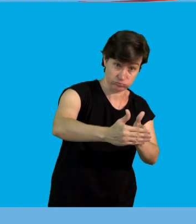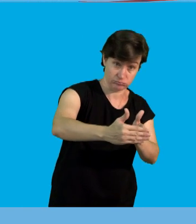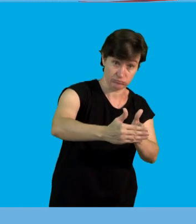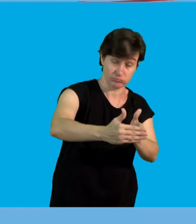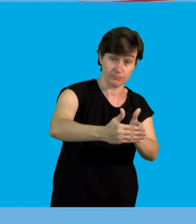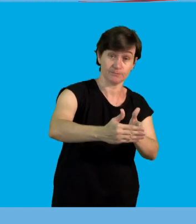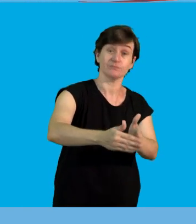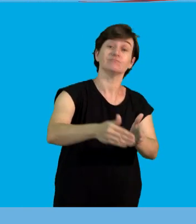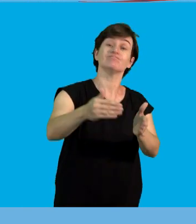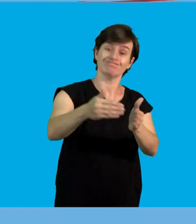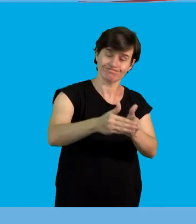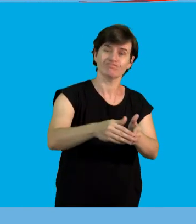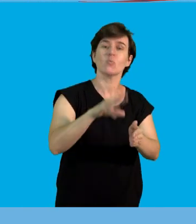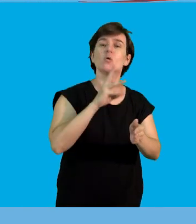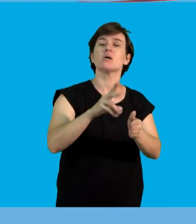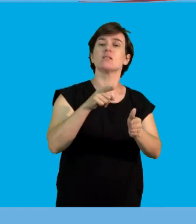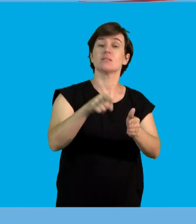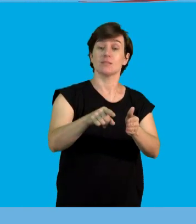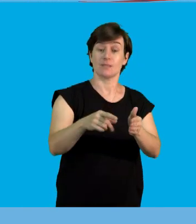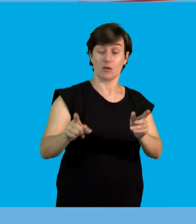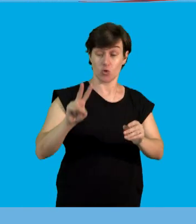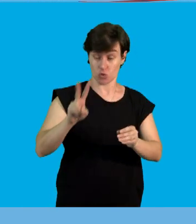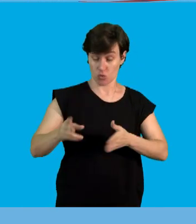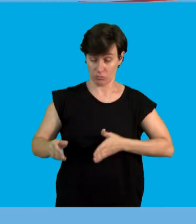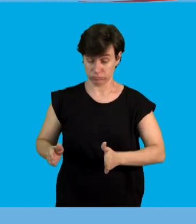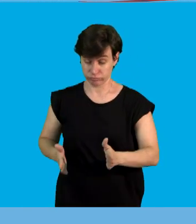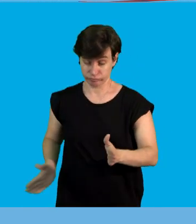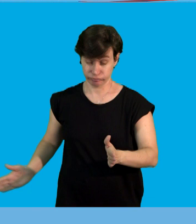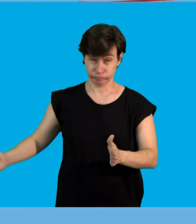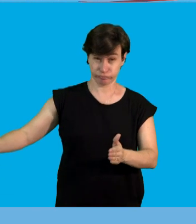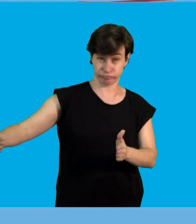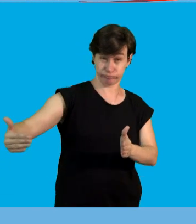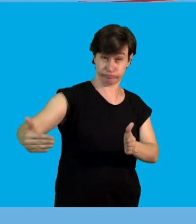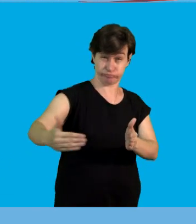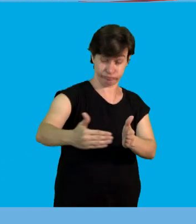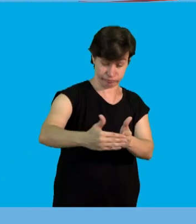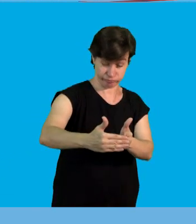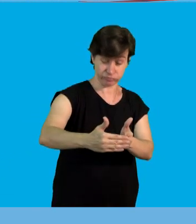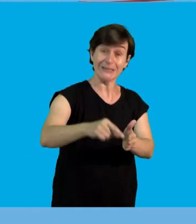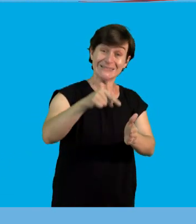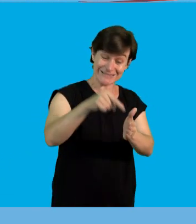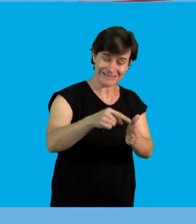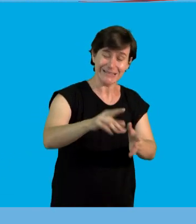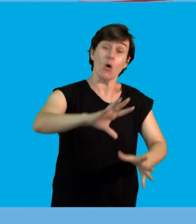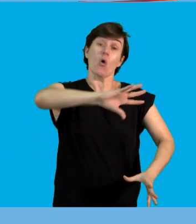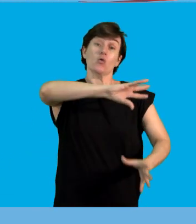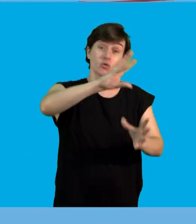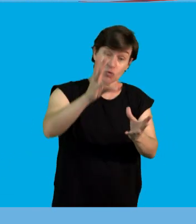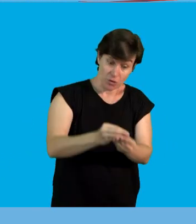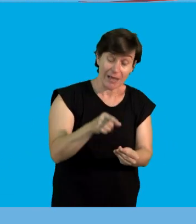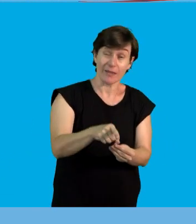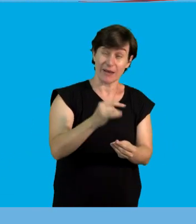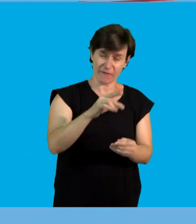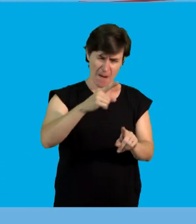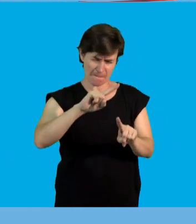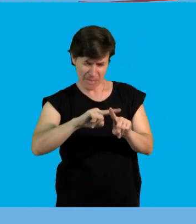to the sum of the total current. That's now the next bullet to say that the total current is the sum of the current in the branches.